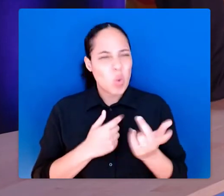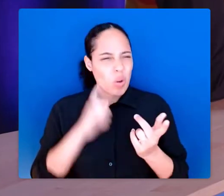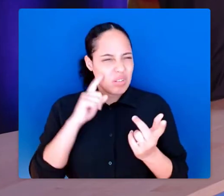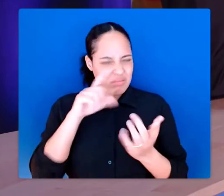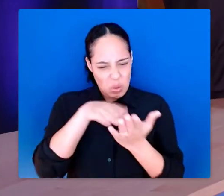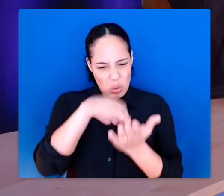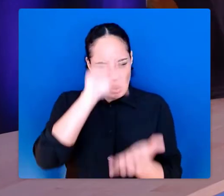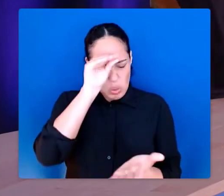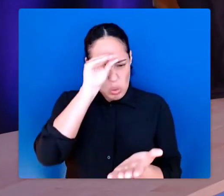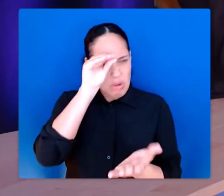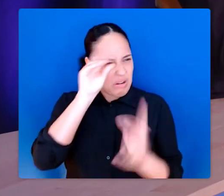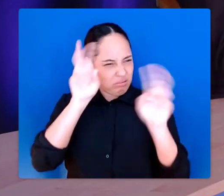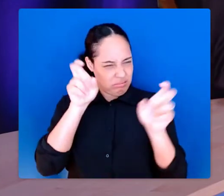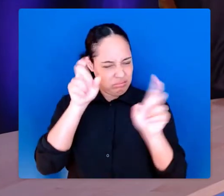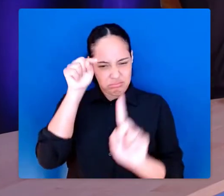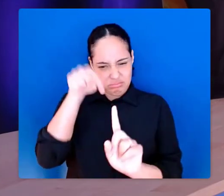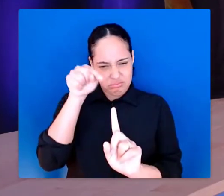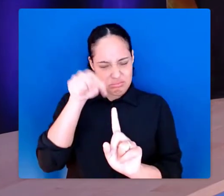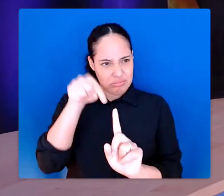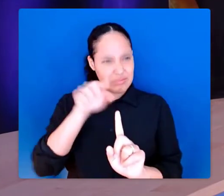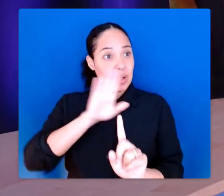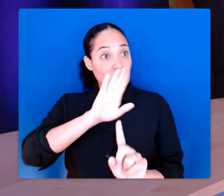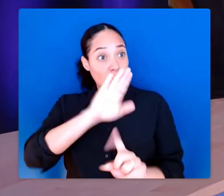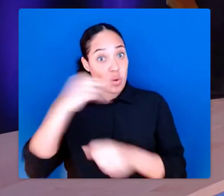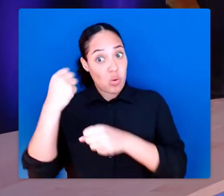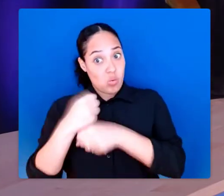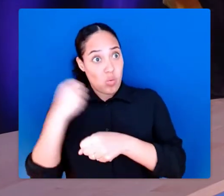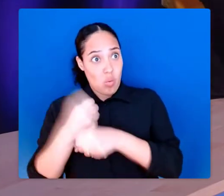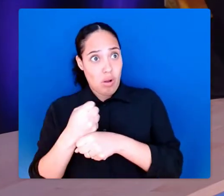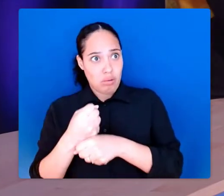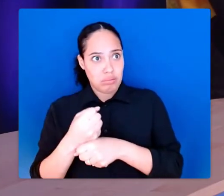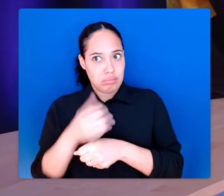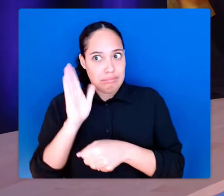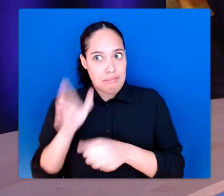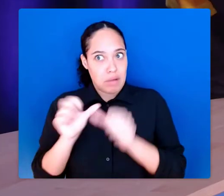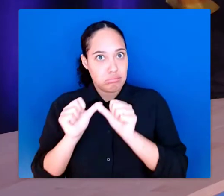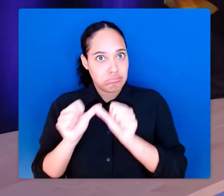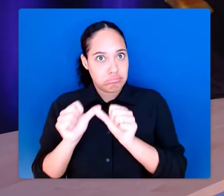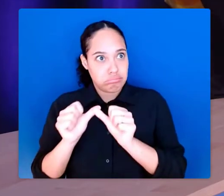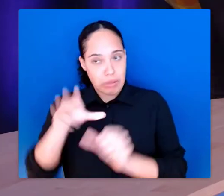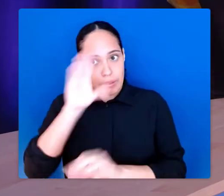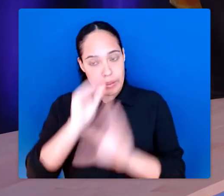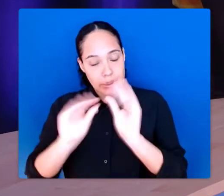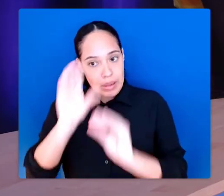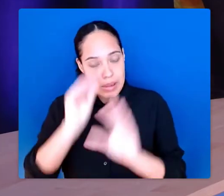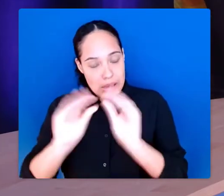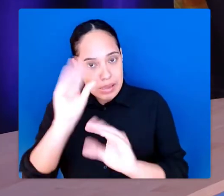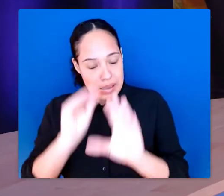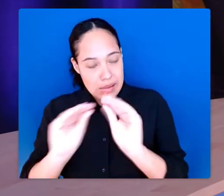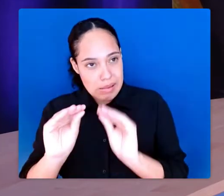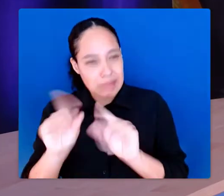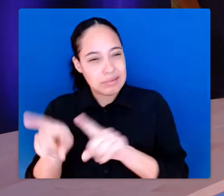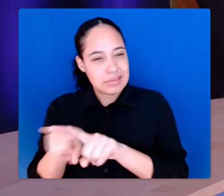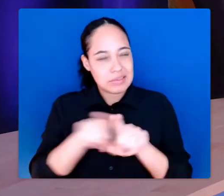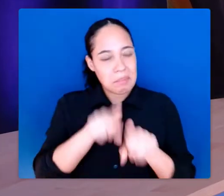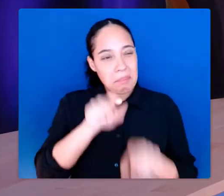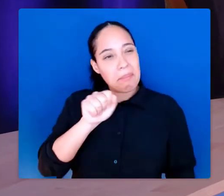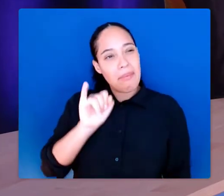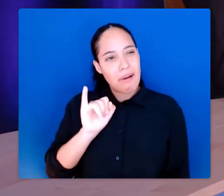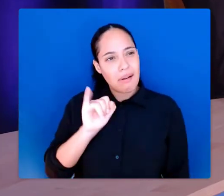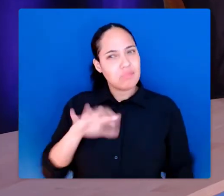passion towards AI was the type of diverse questions it helped to answer. Like, spotting a small outlier in like